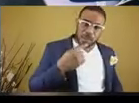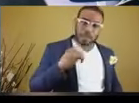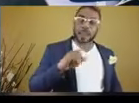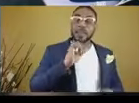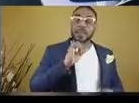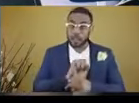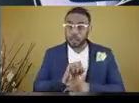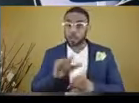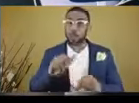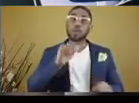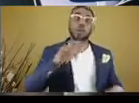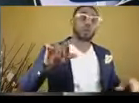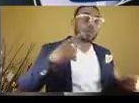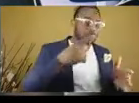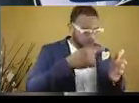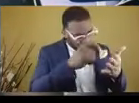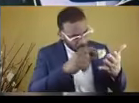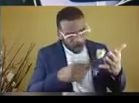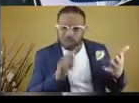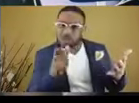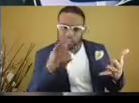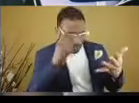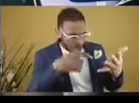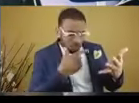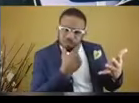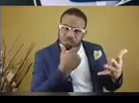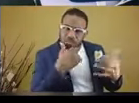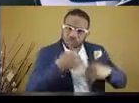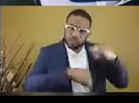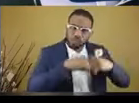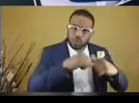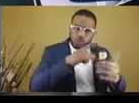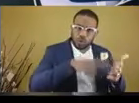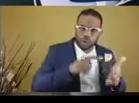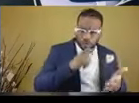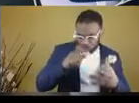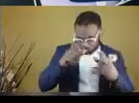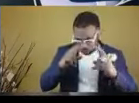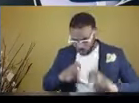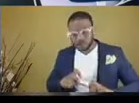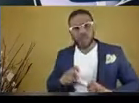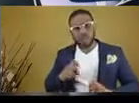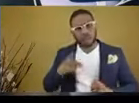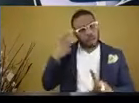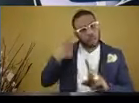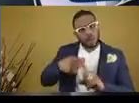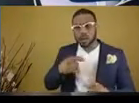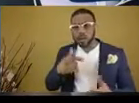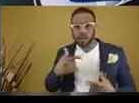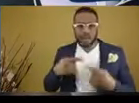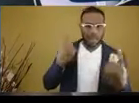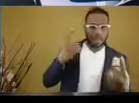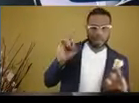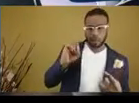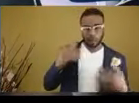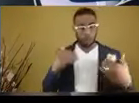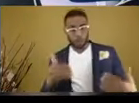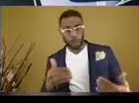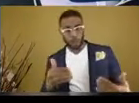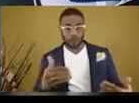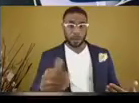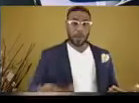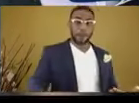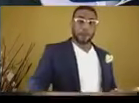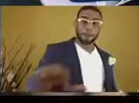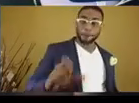when you don't check those things, when you don't check structural racism, when you don't check this notion, this anti-democratic movement, that what you